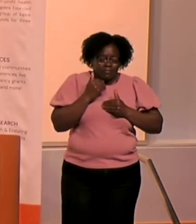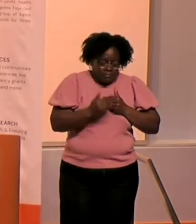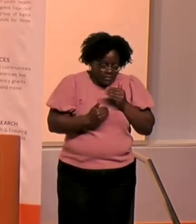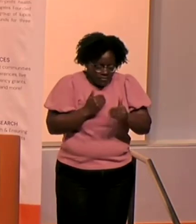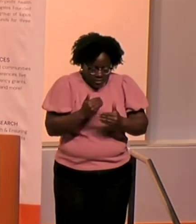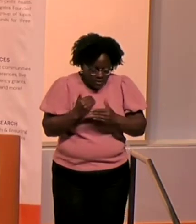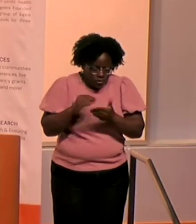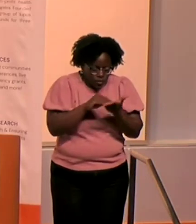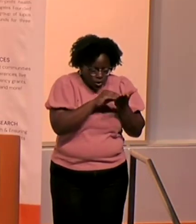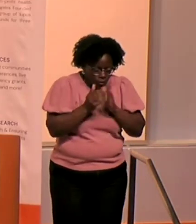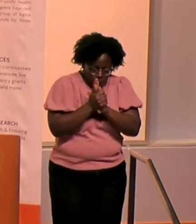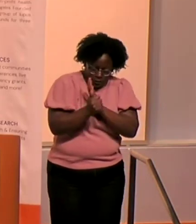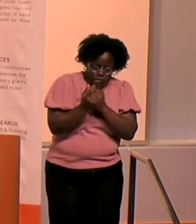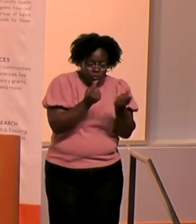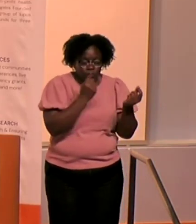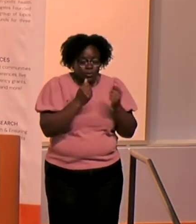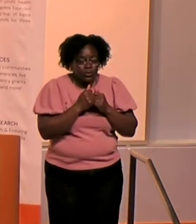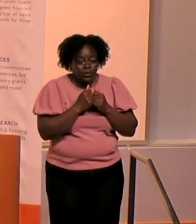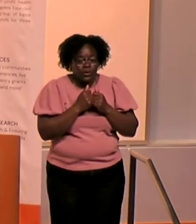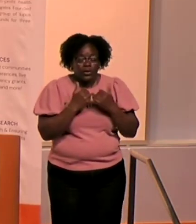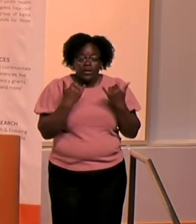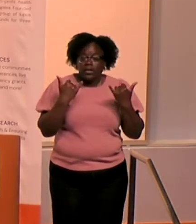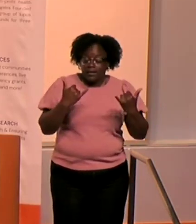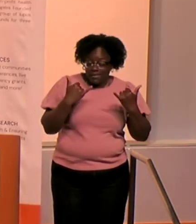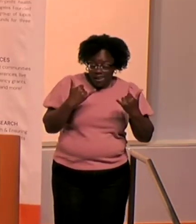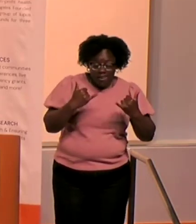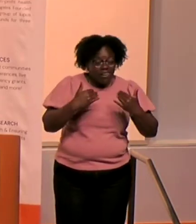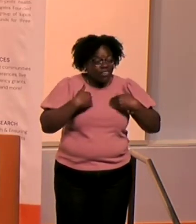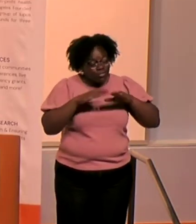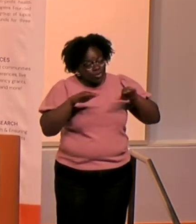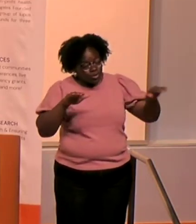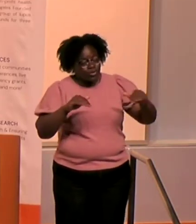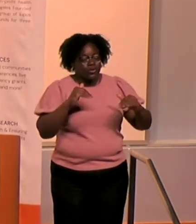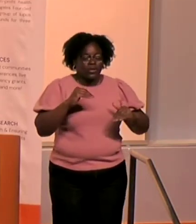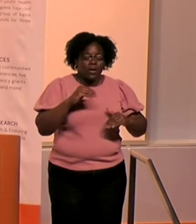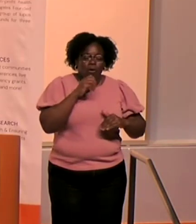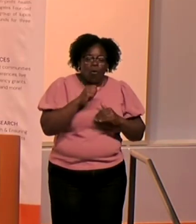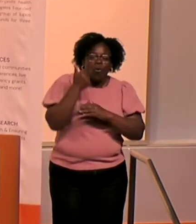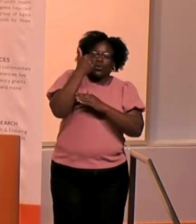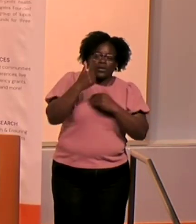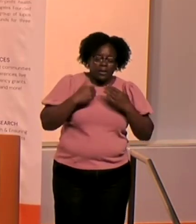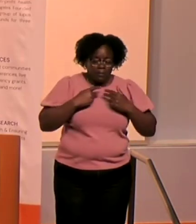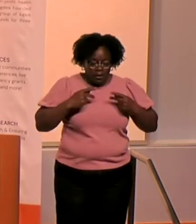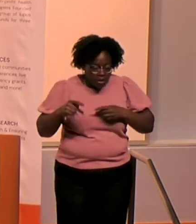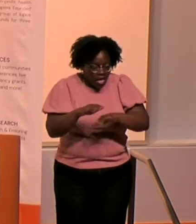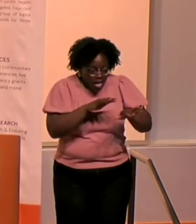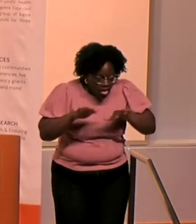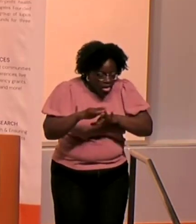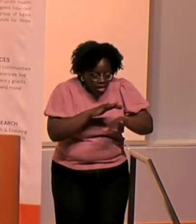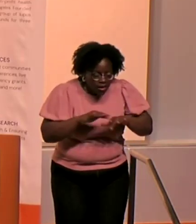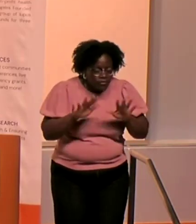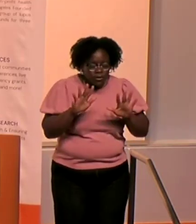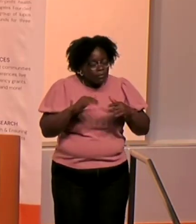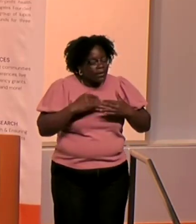skills. I am now working with much older children, so it's not as physically demanding, but I'm still able to do what